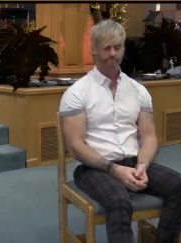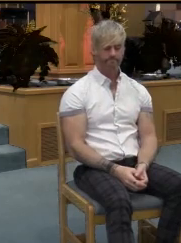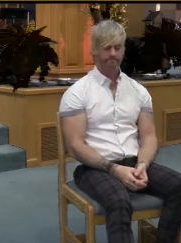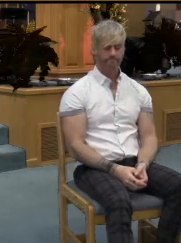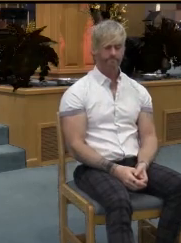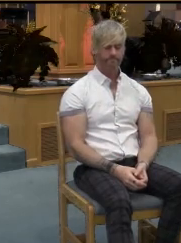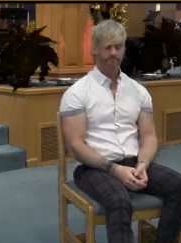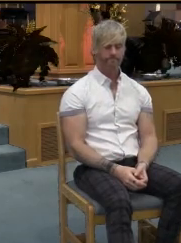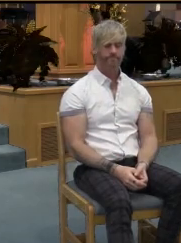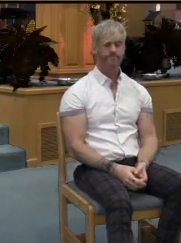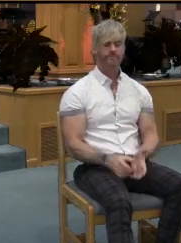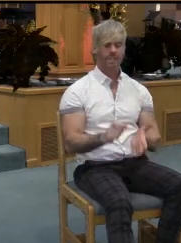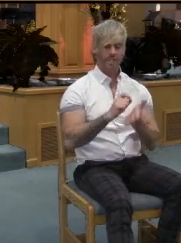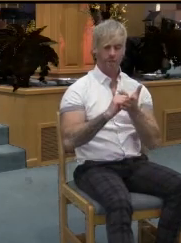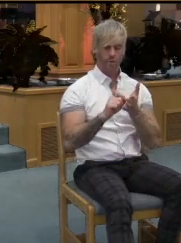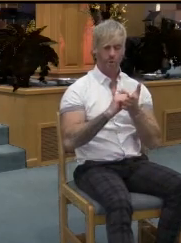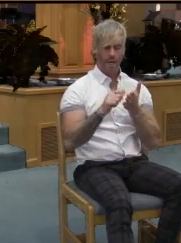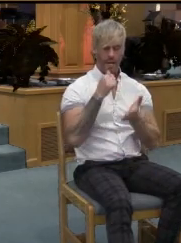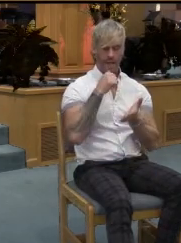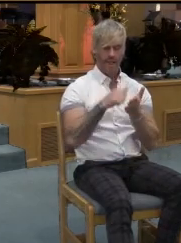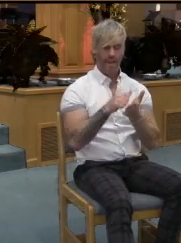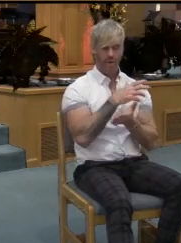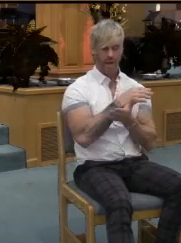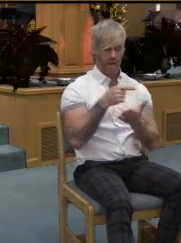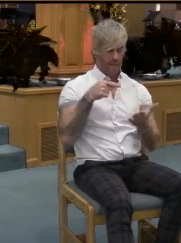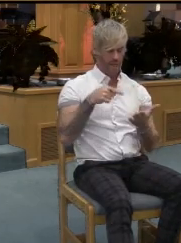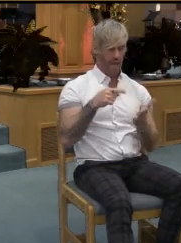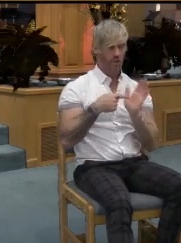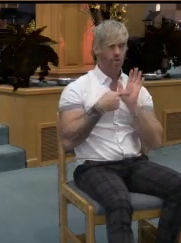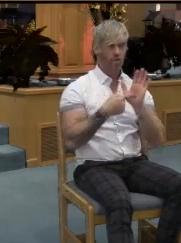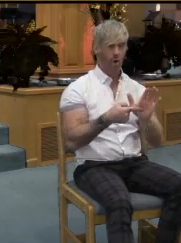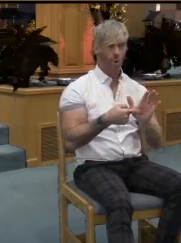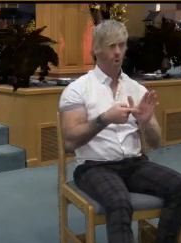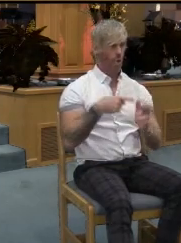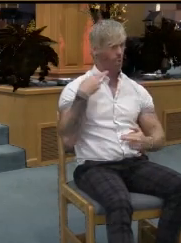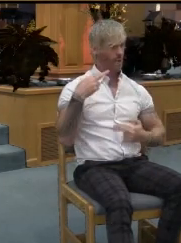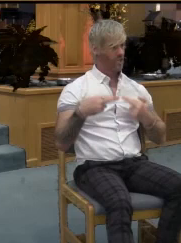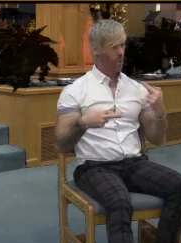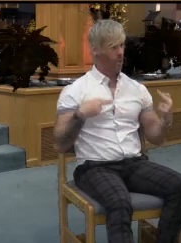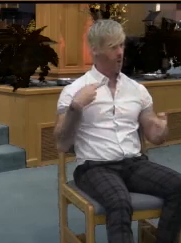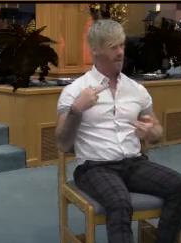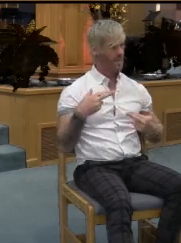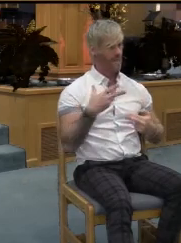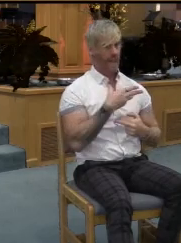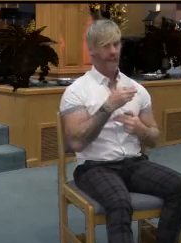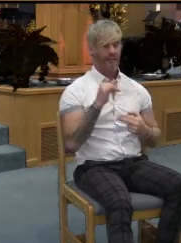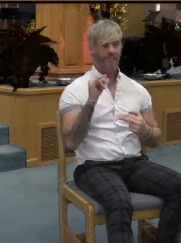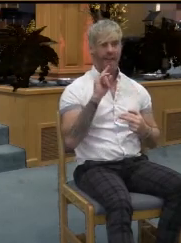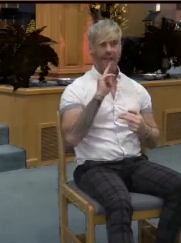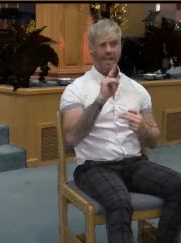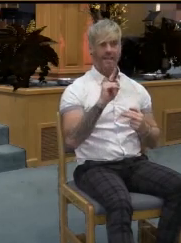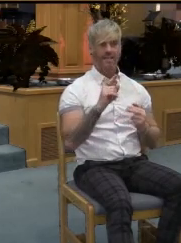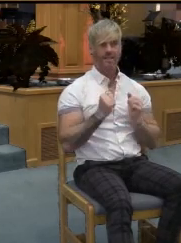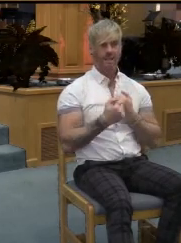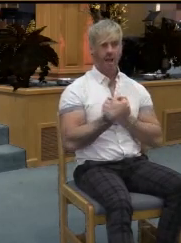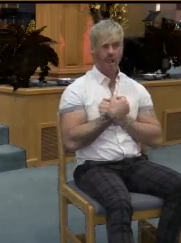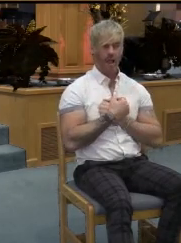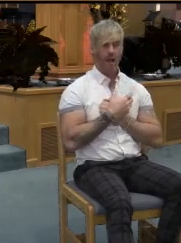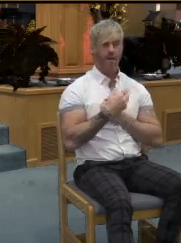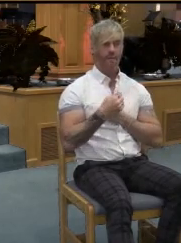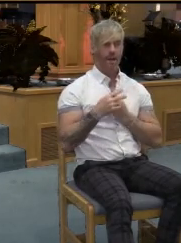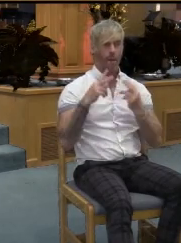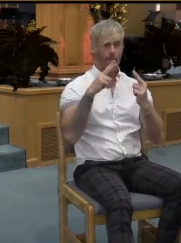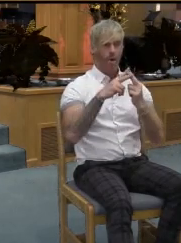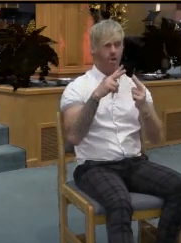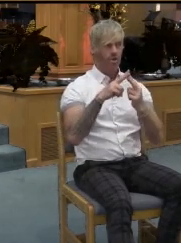he rejoiced because, not because he got the gift, but because it was an expression of their love and partnership in the gospel.